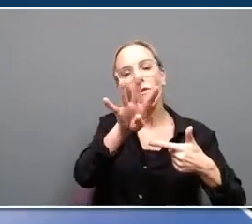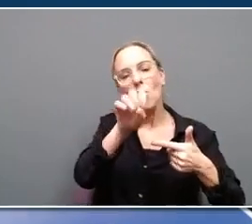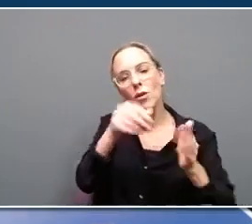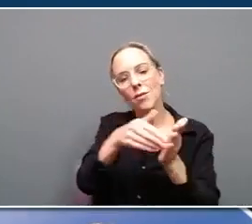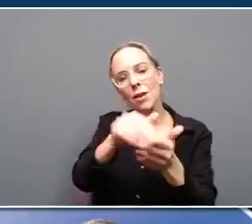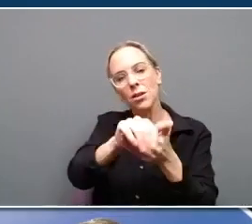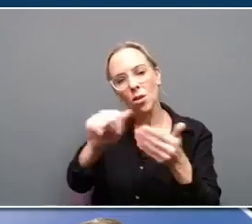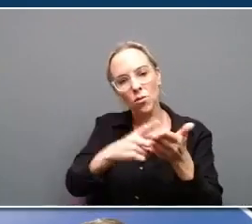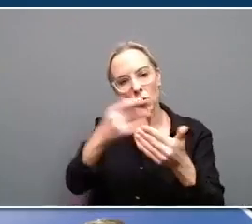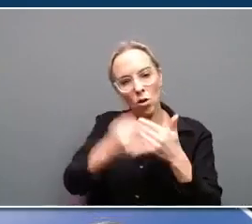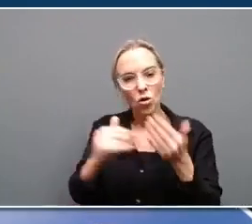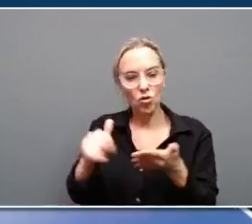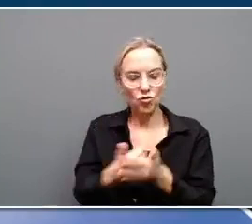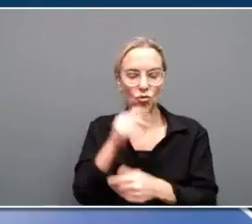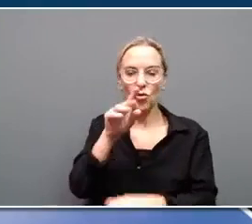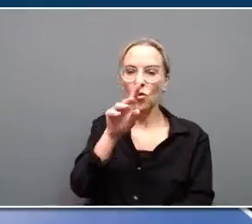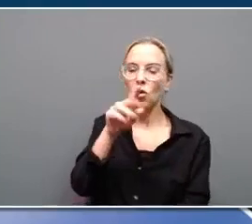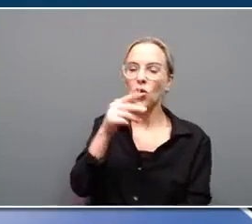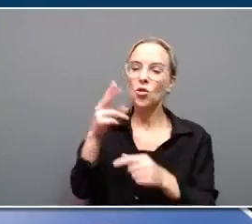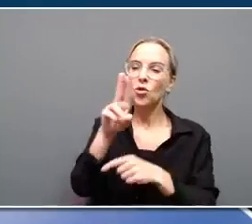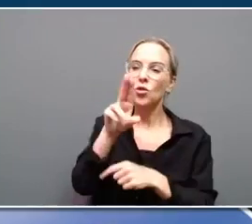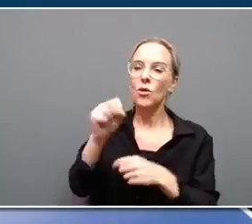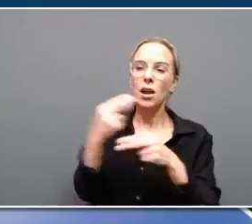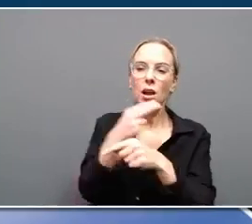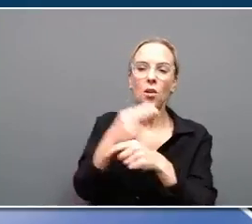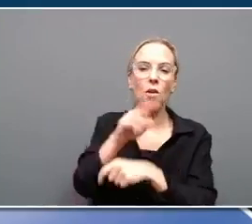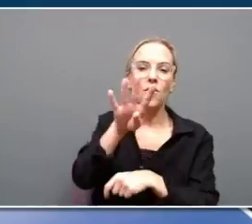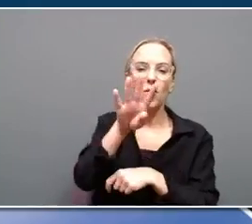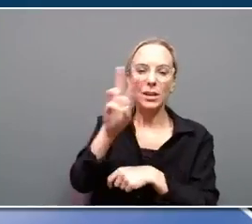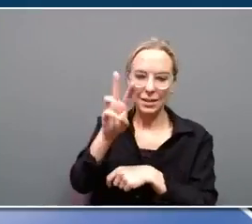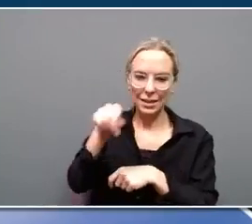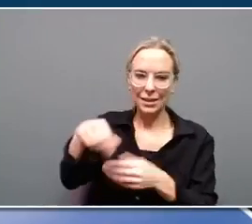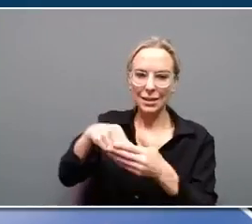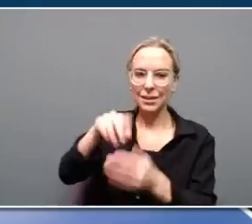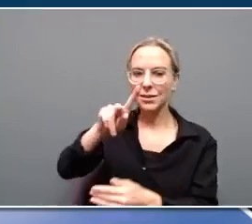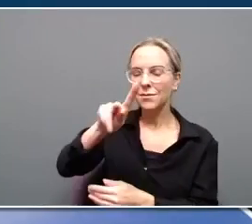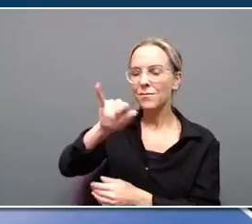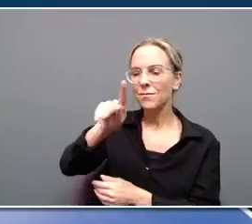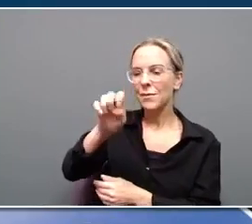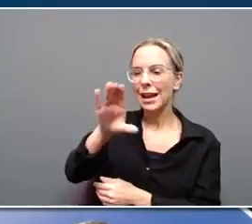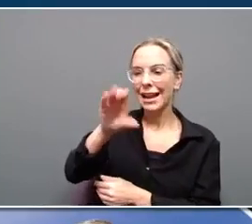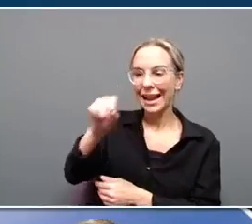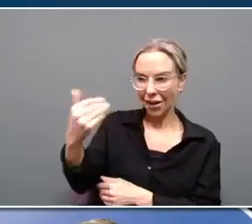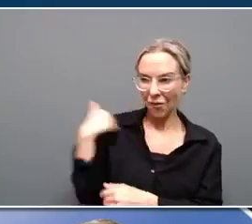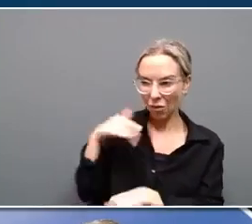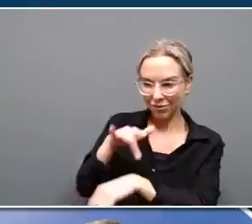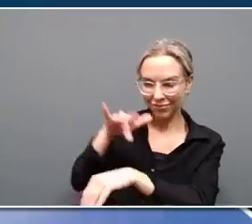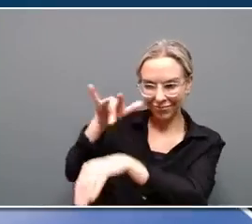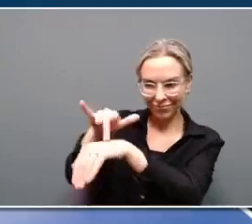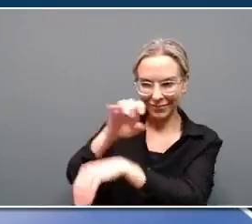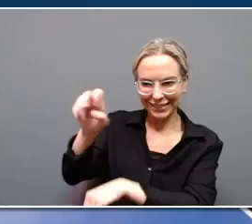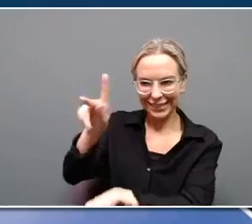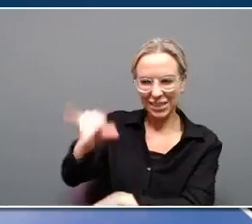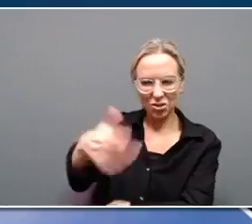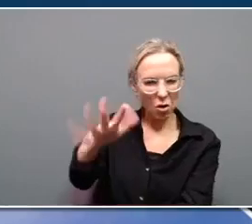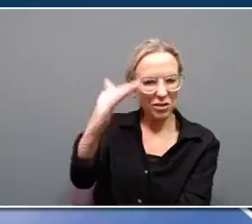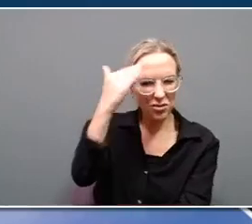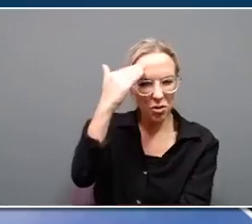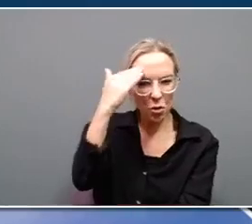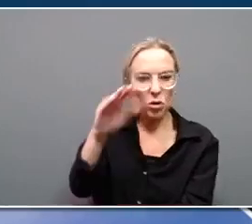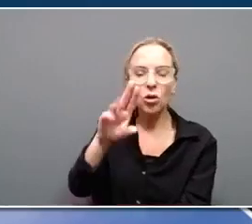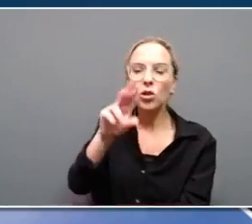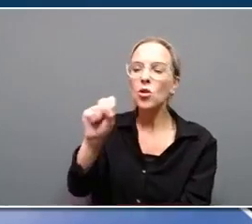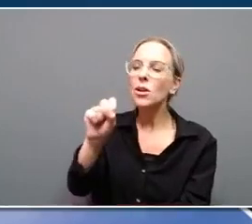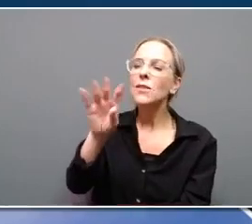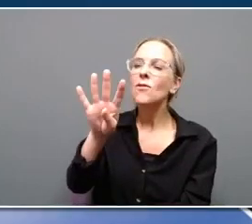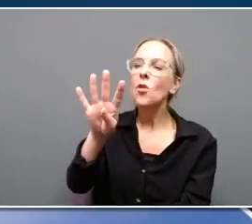Highway 460 reconstruction project in Pike County. If you've ever been to Eastern Kentucky, you know that U.S. 460 is a major